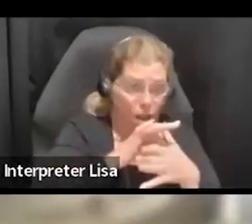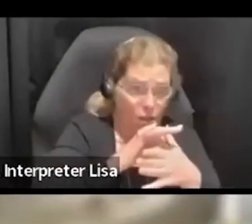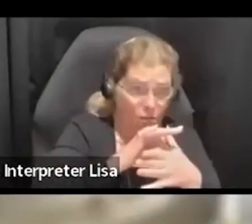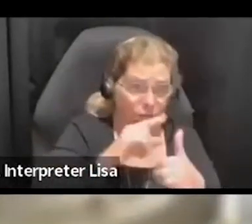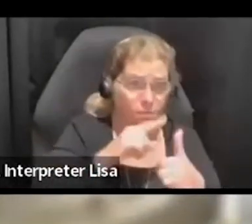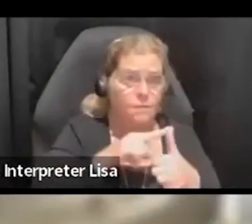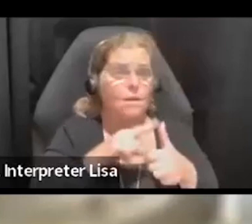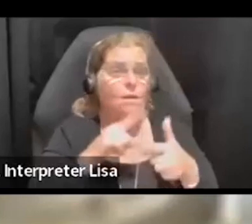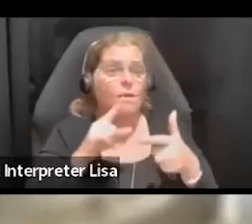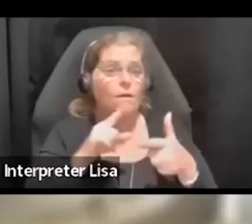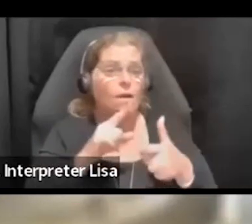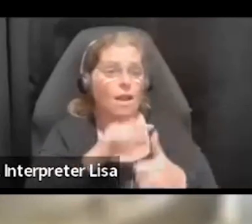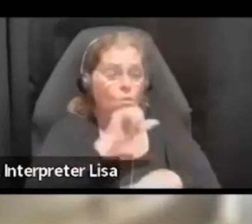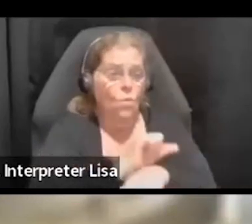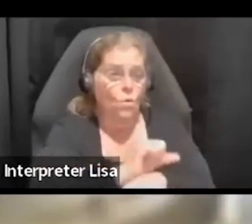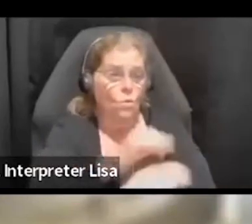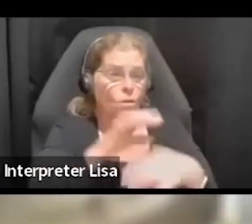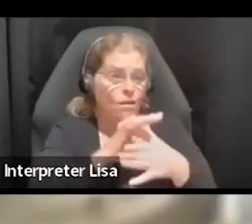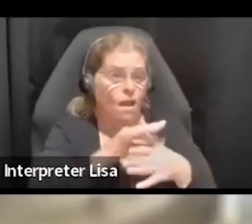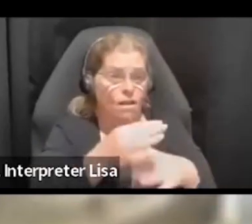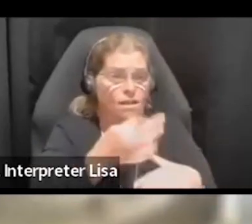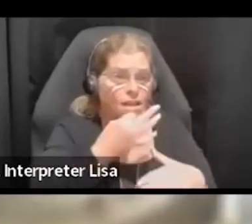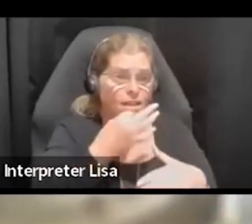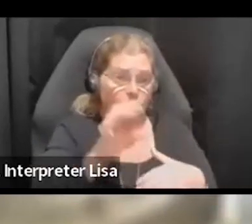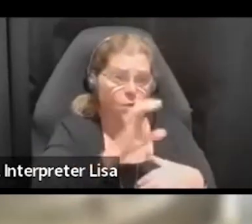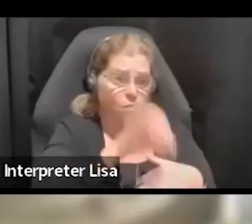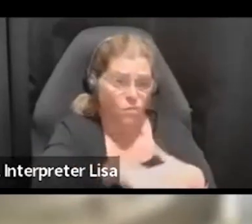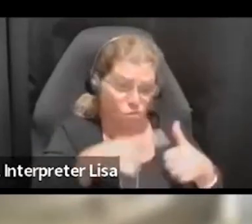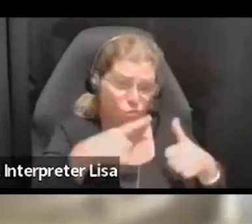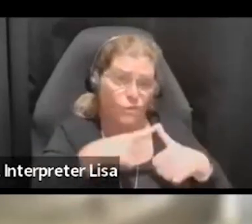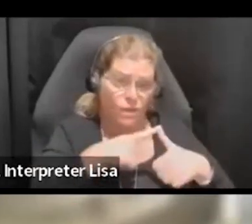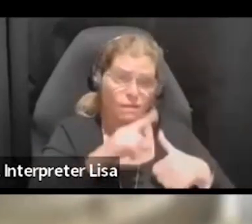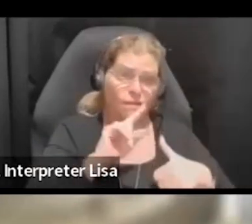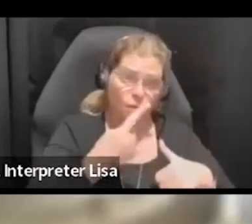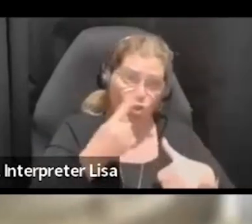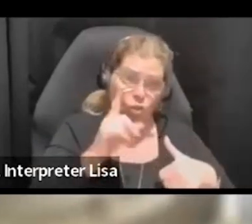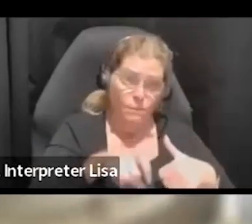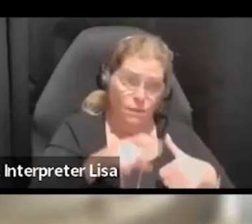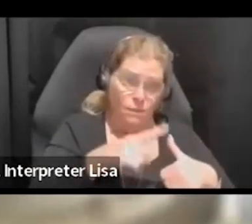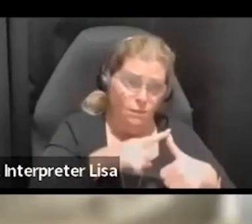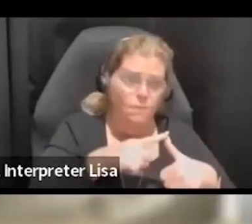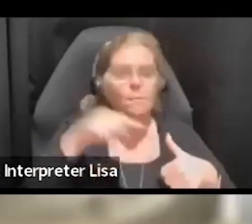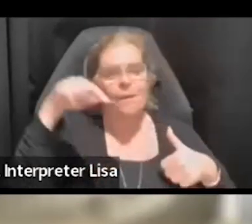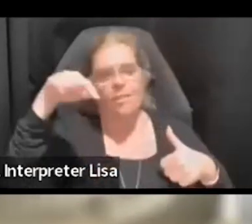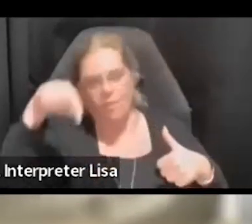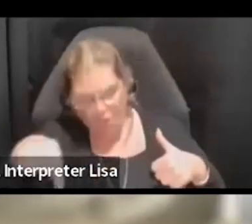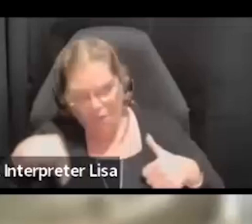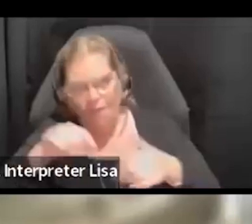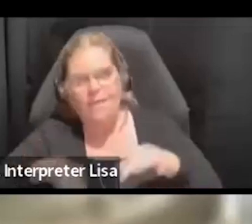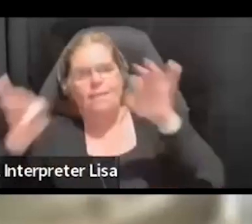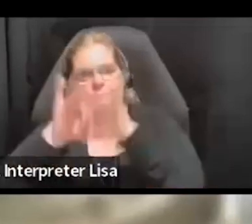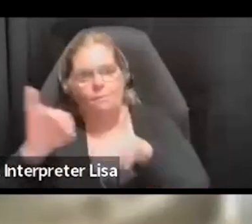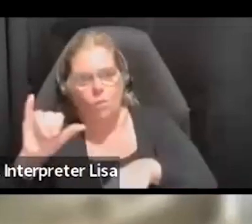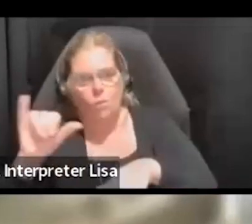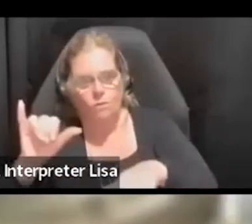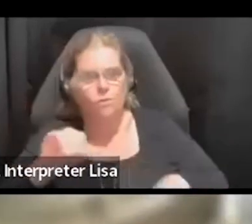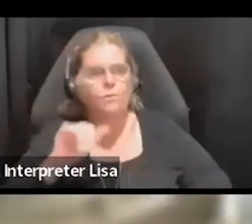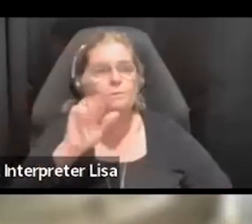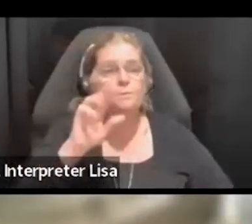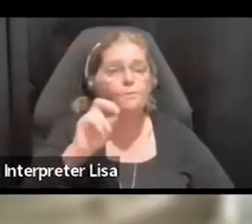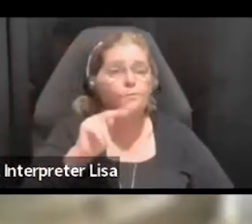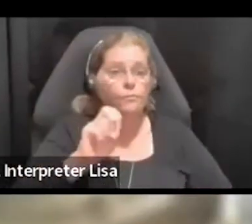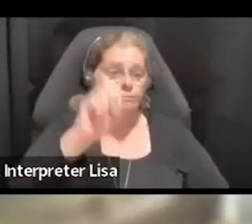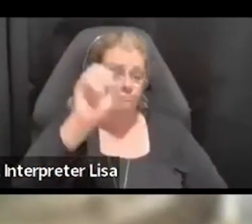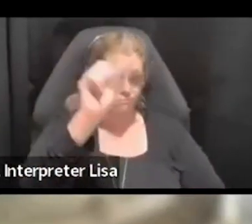with our content experts to do so. But this is important too. It is,